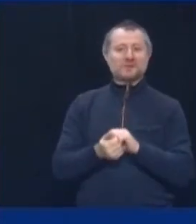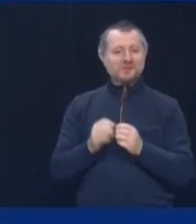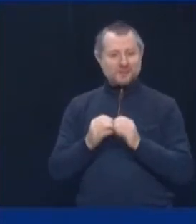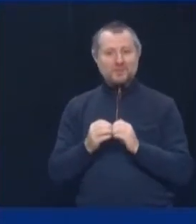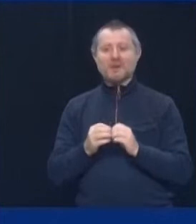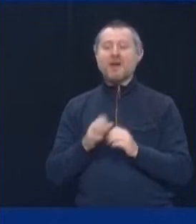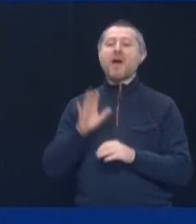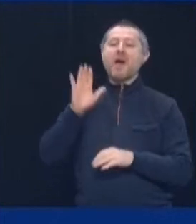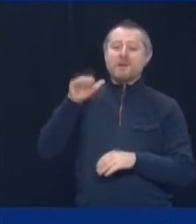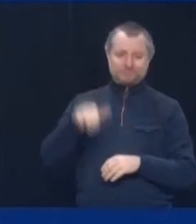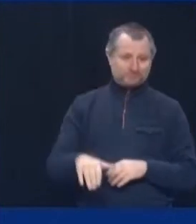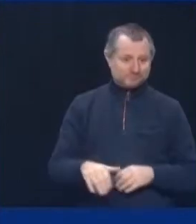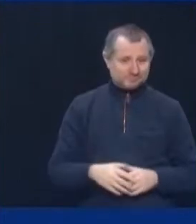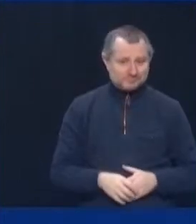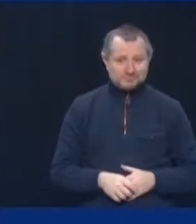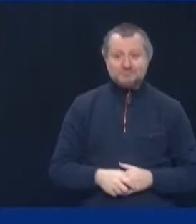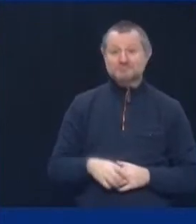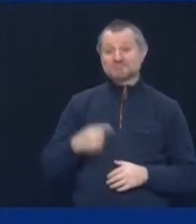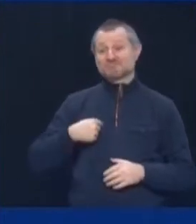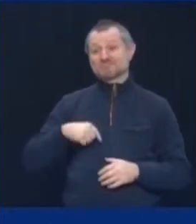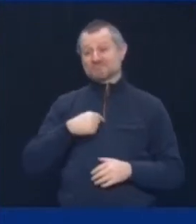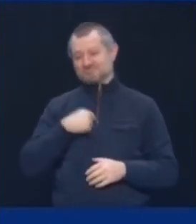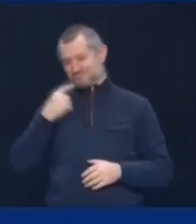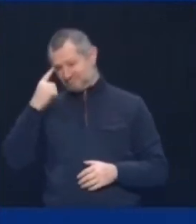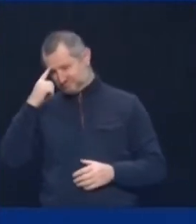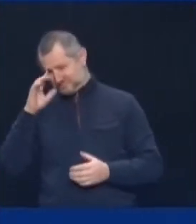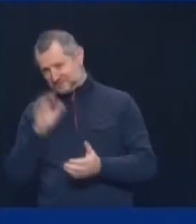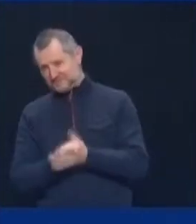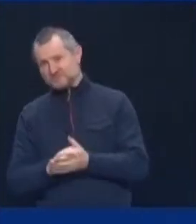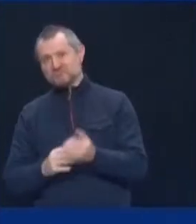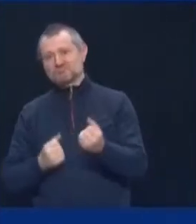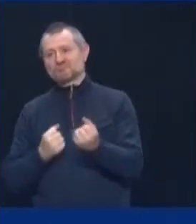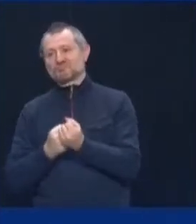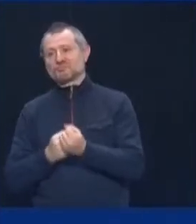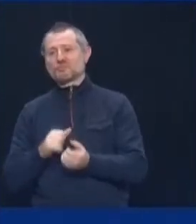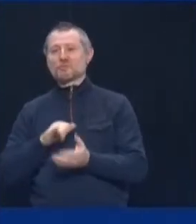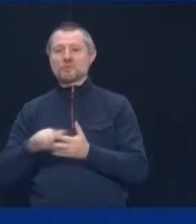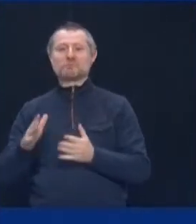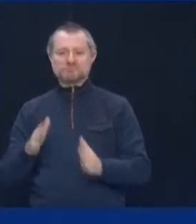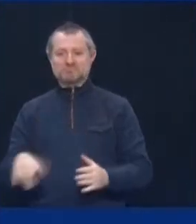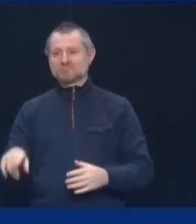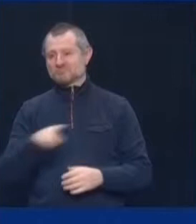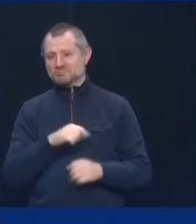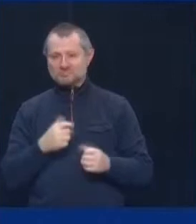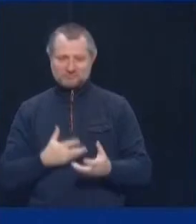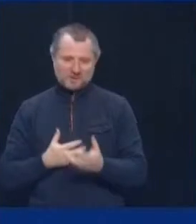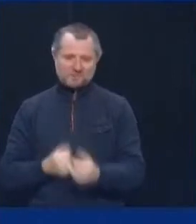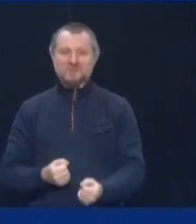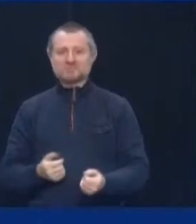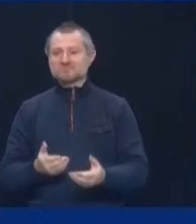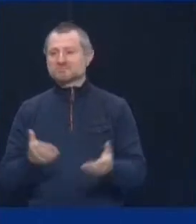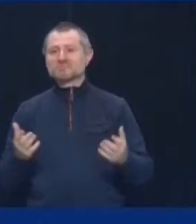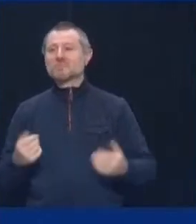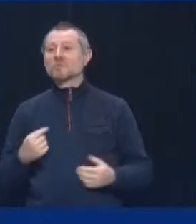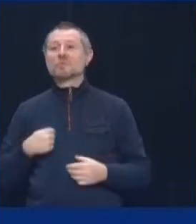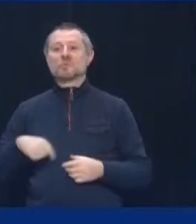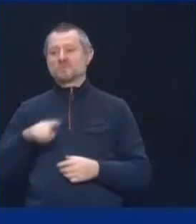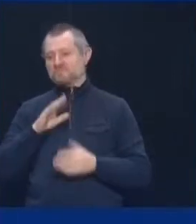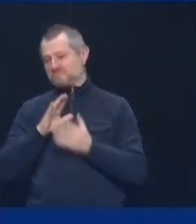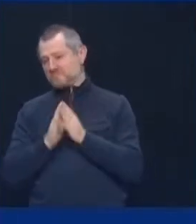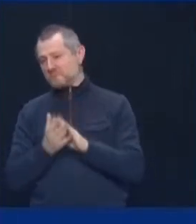I believe in New Yorkers. I believe they're going to be more